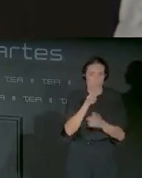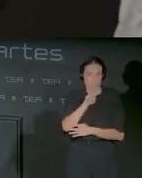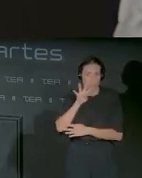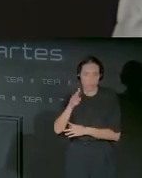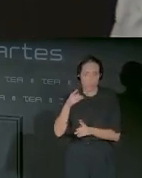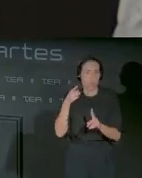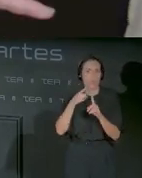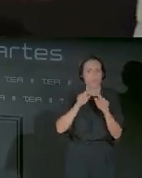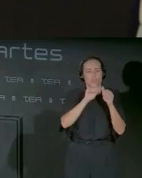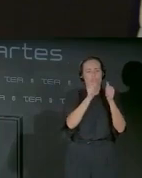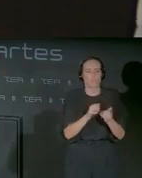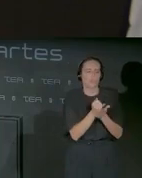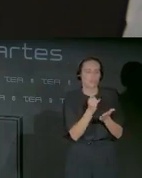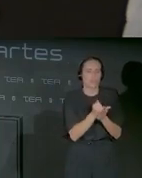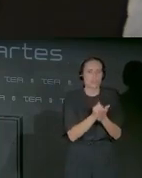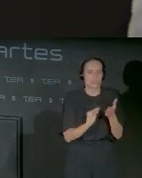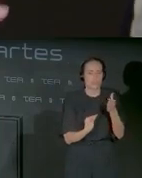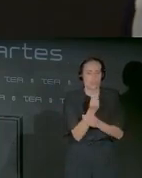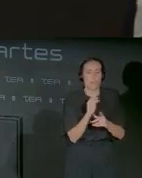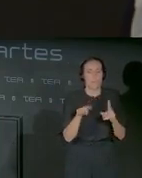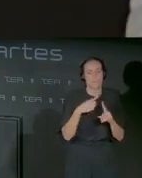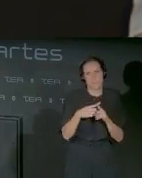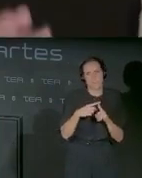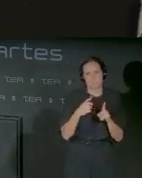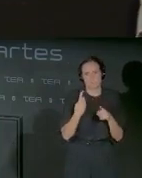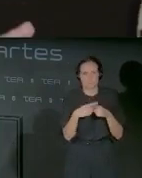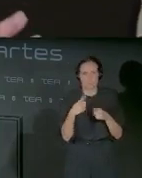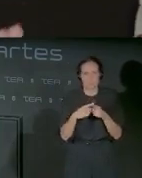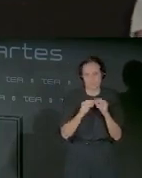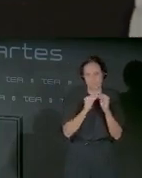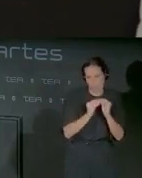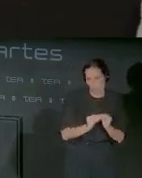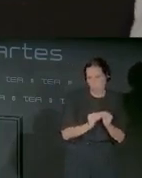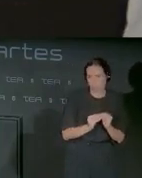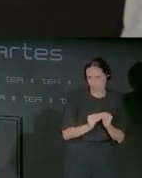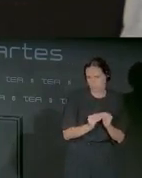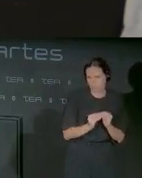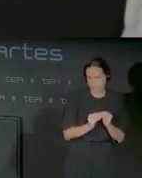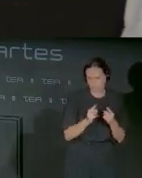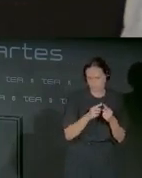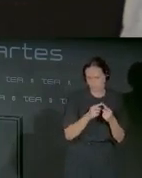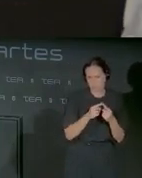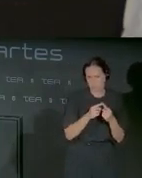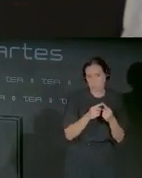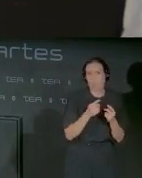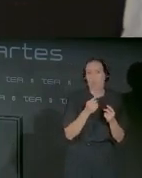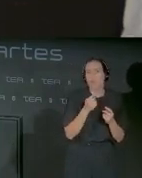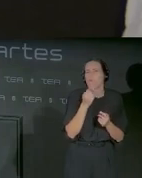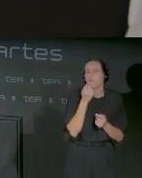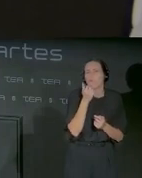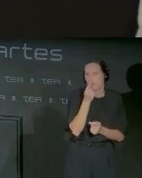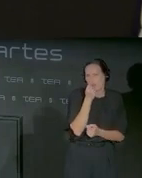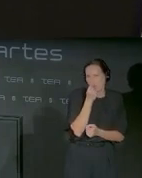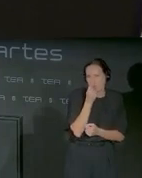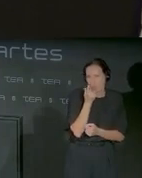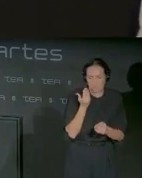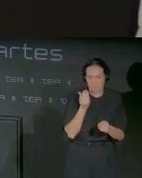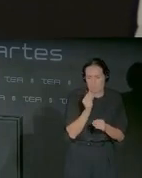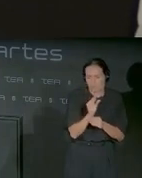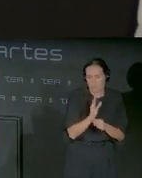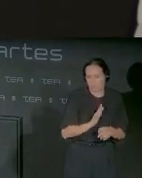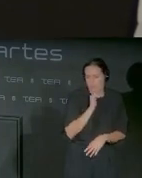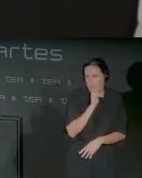a big and it's a small envelope for a lot of projects, so it's not enough, but we have constraints, even though we need to have more money for